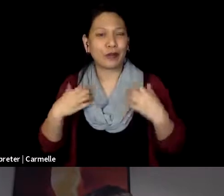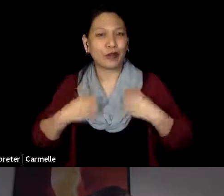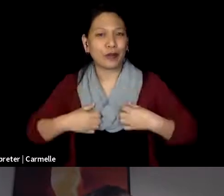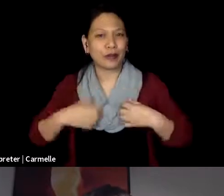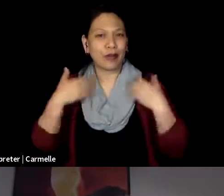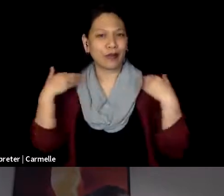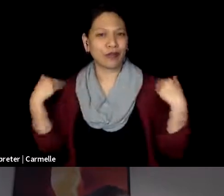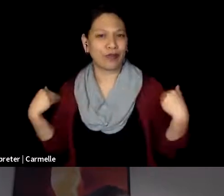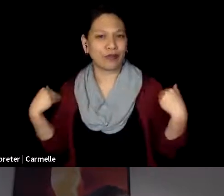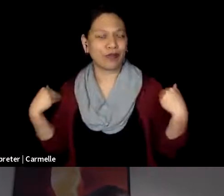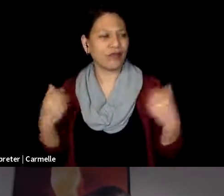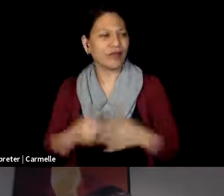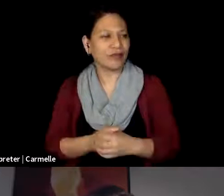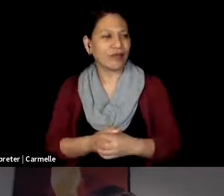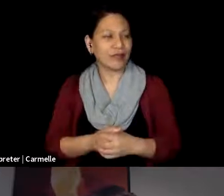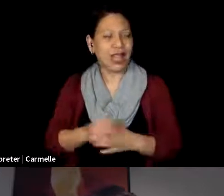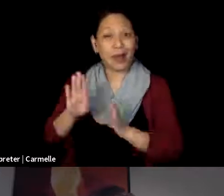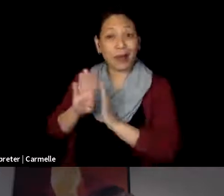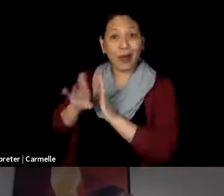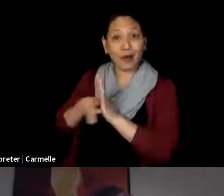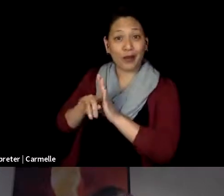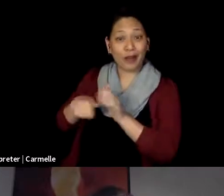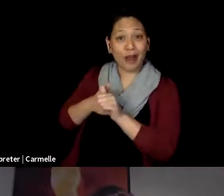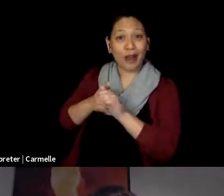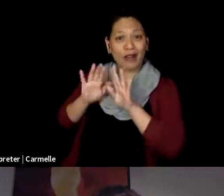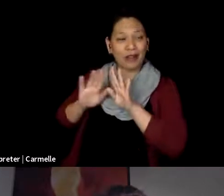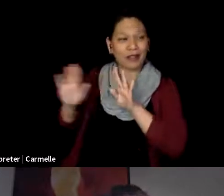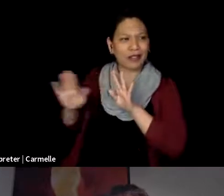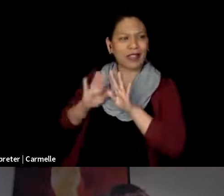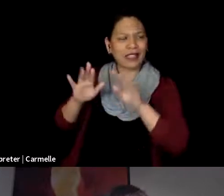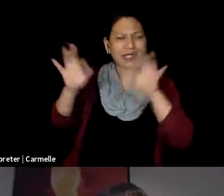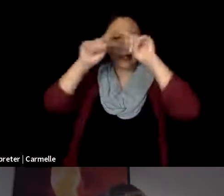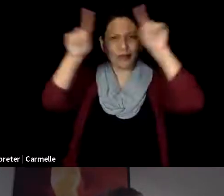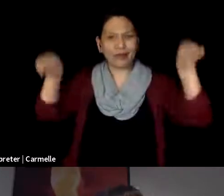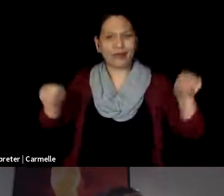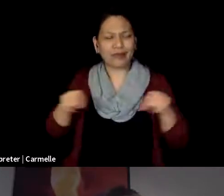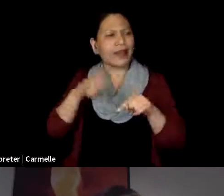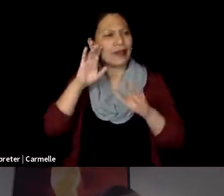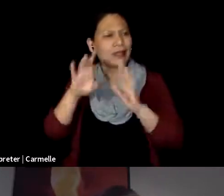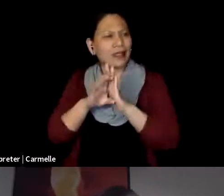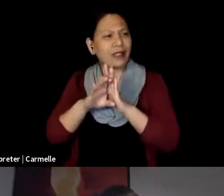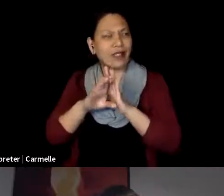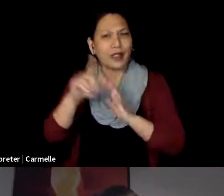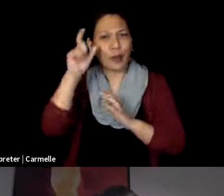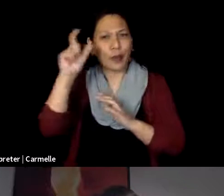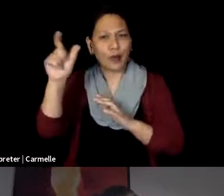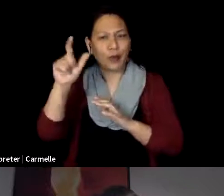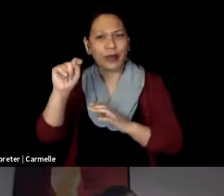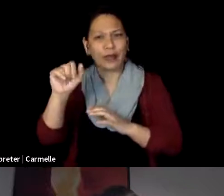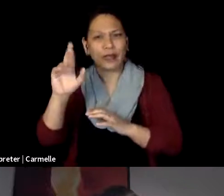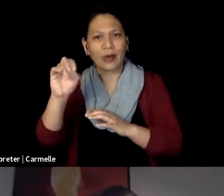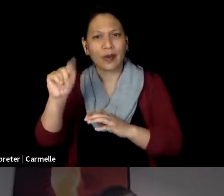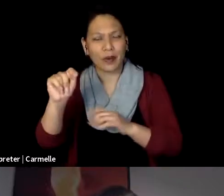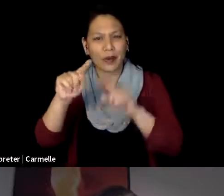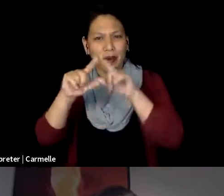shoulder. And my background is a tapestry of the moon tarot card with